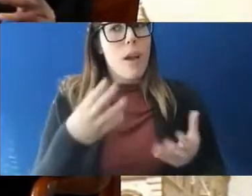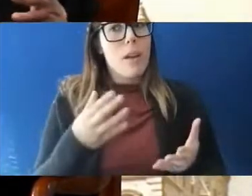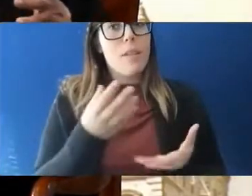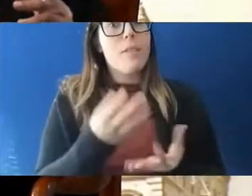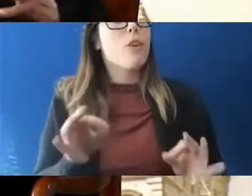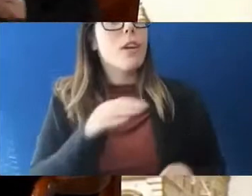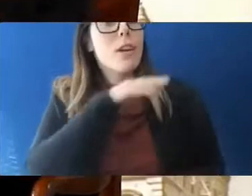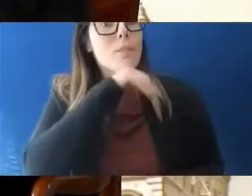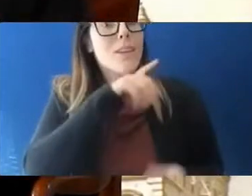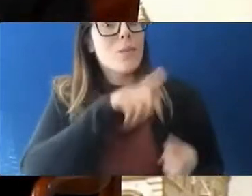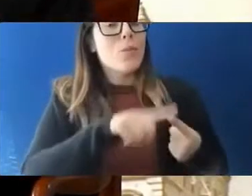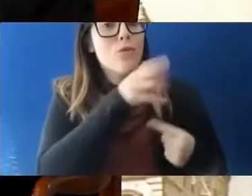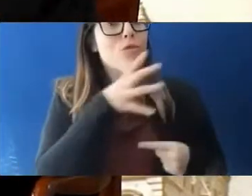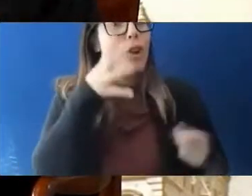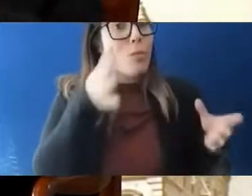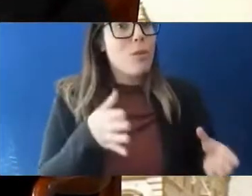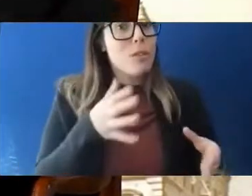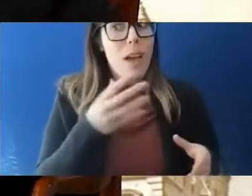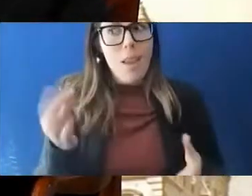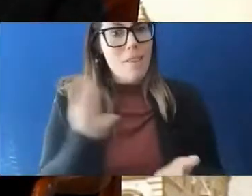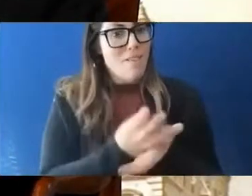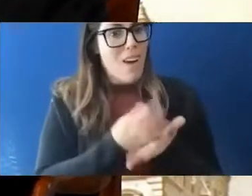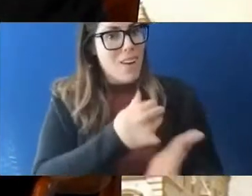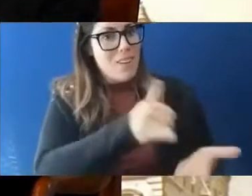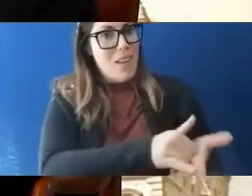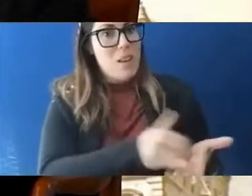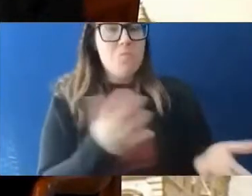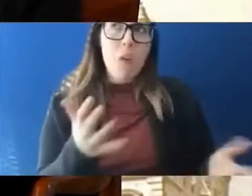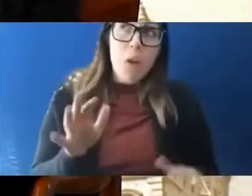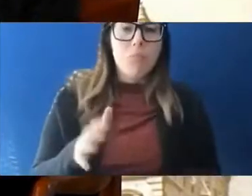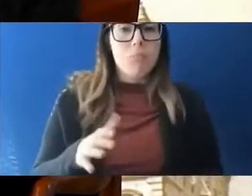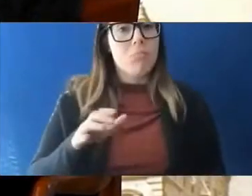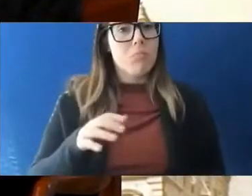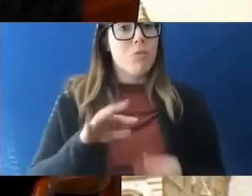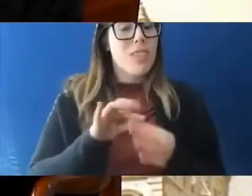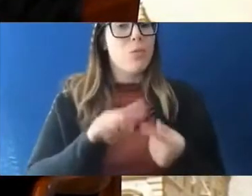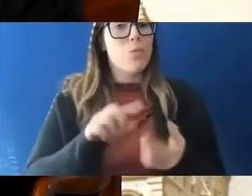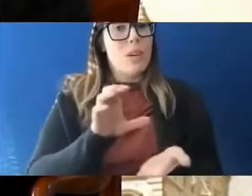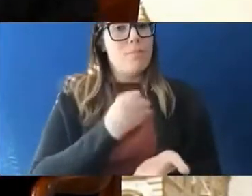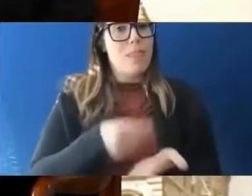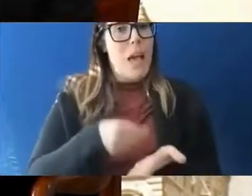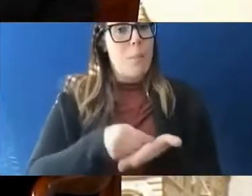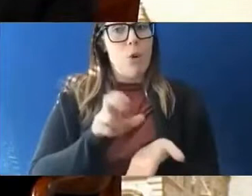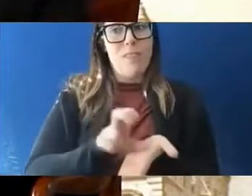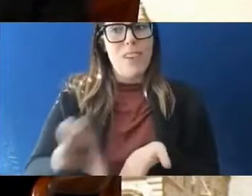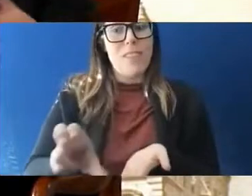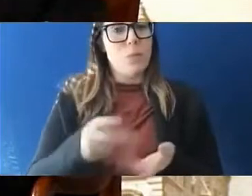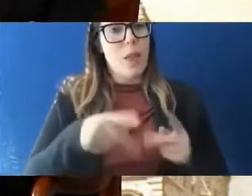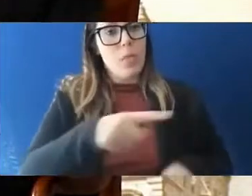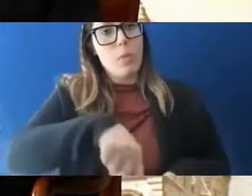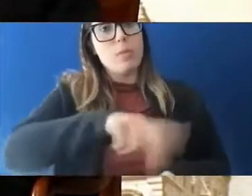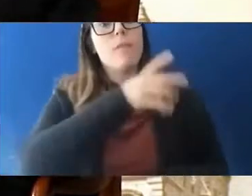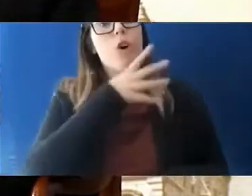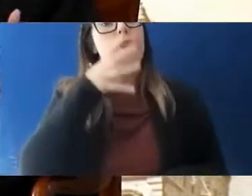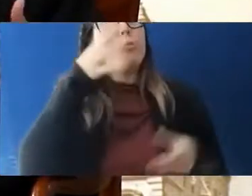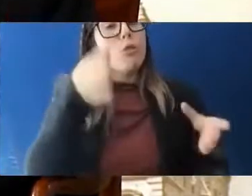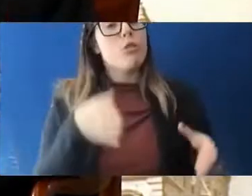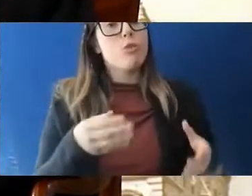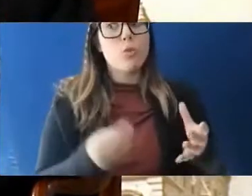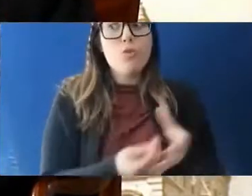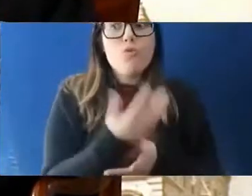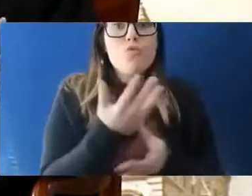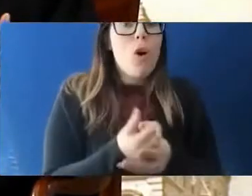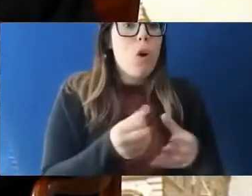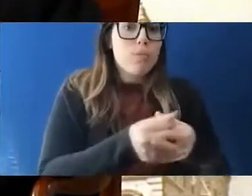pigs and finance that, which is about a capital investment, so that they can then grow the capacity